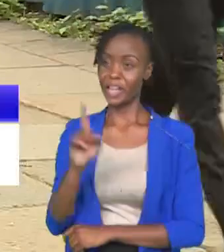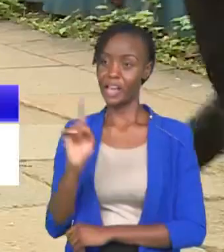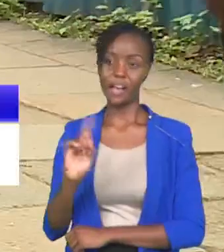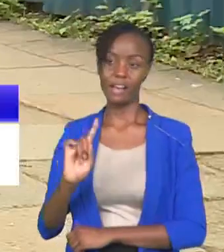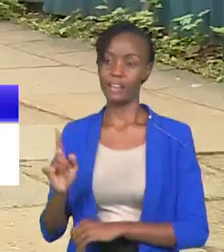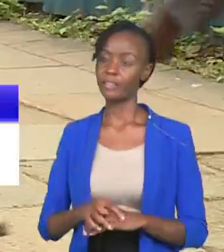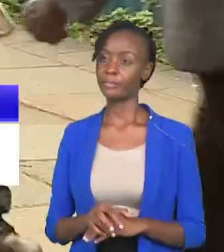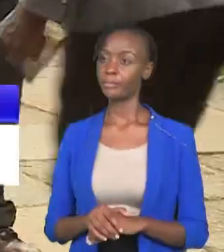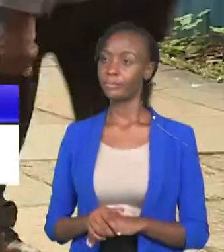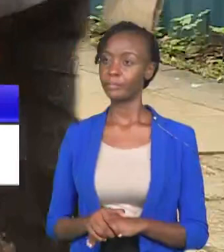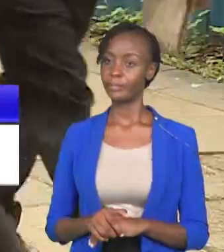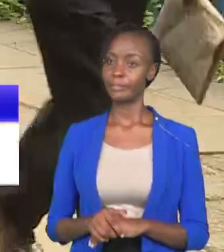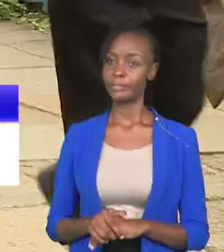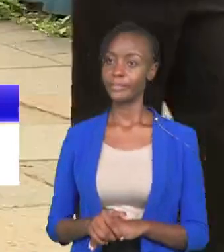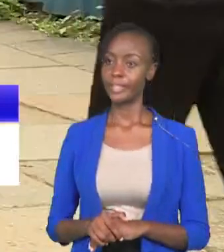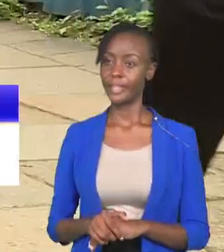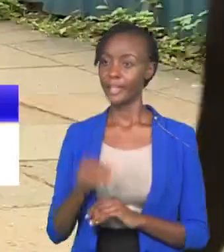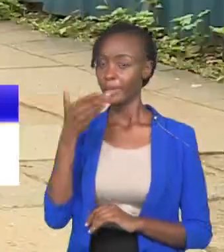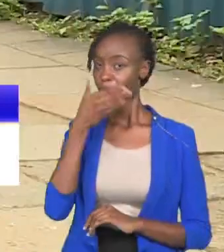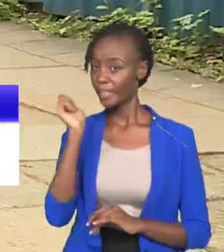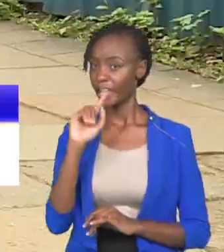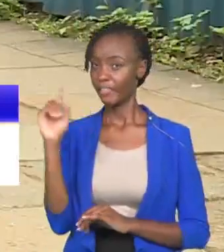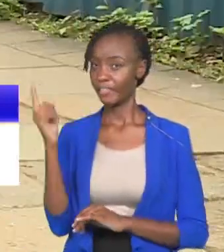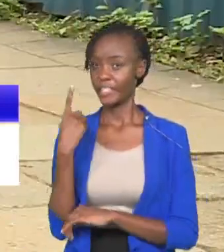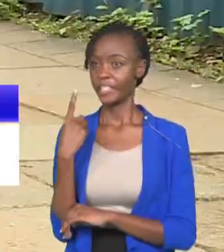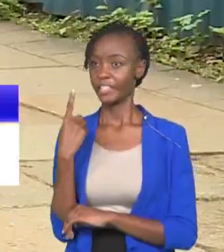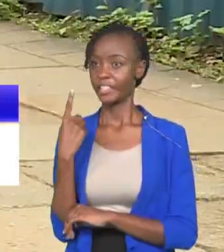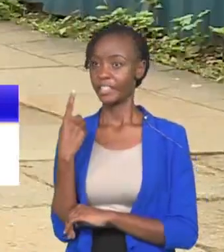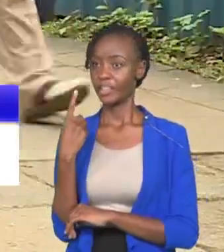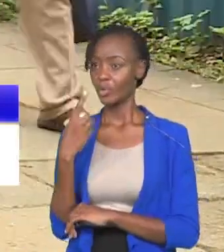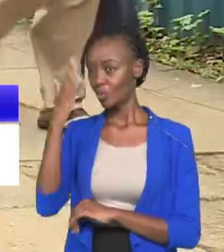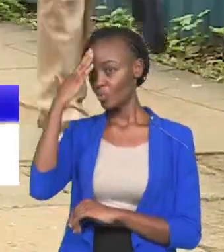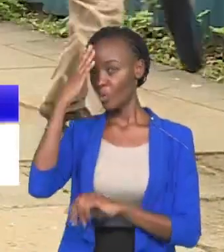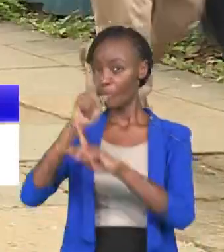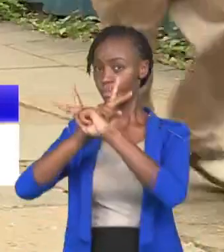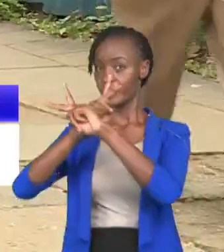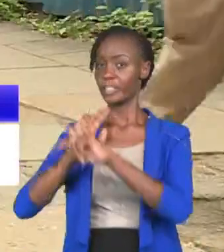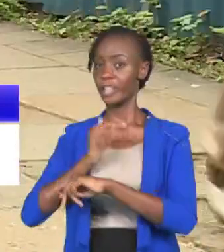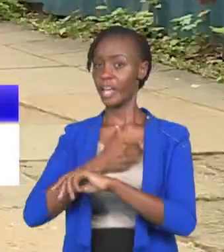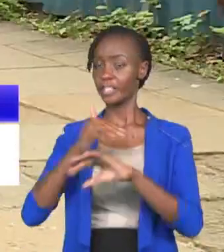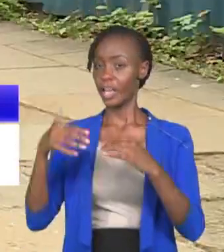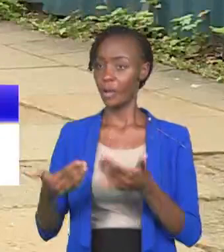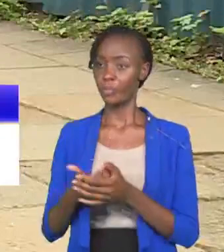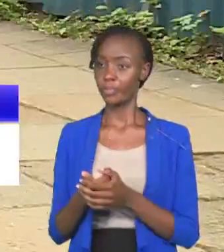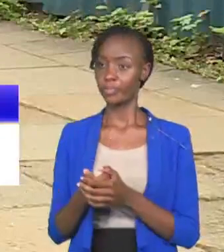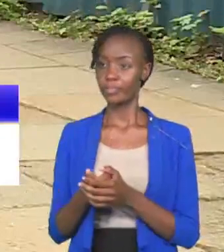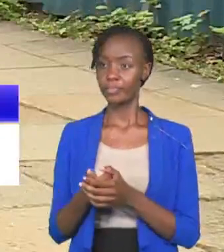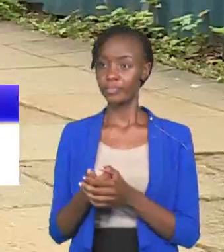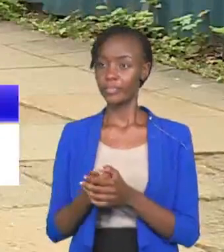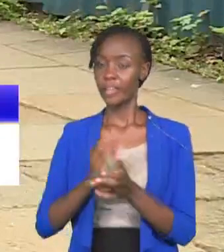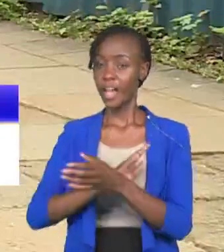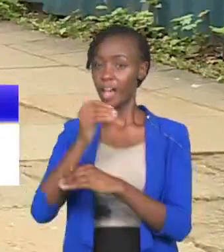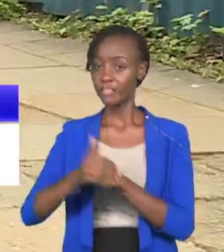ya kupewa hii jajo, kwanza tungeambiwa venye itatukinga. Na kabla ya kupewa hii